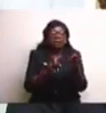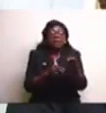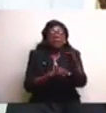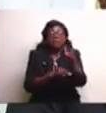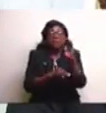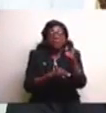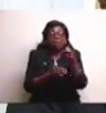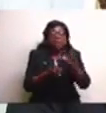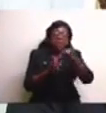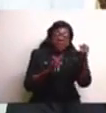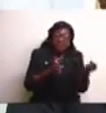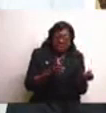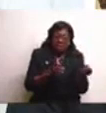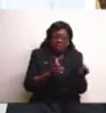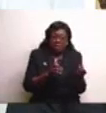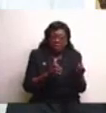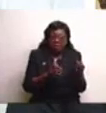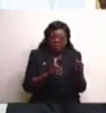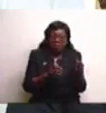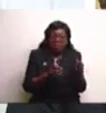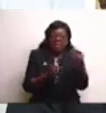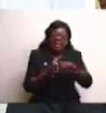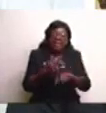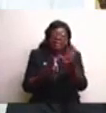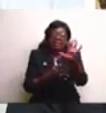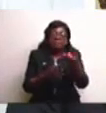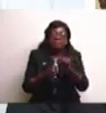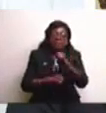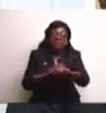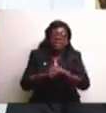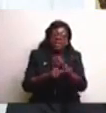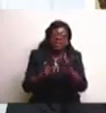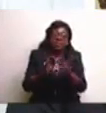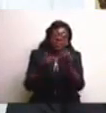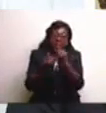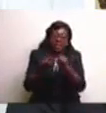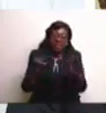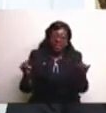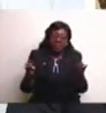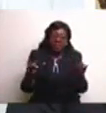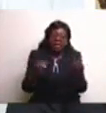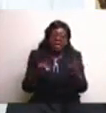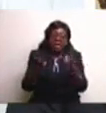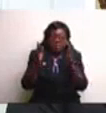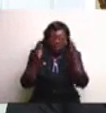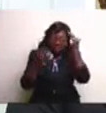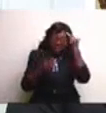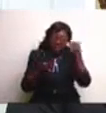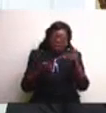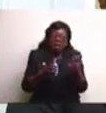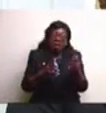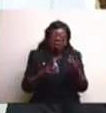City, talked about it. In this 50 years of independence, as we reflect on who we are as a